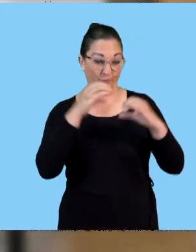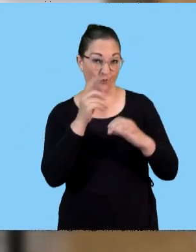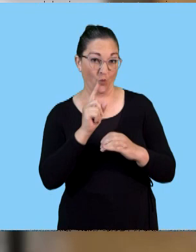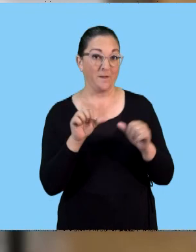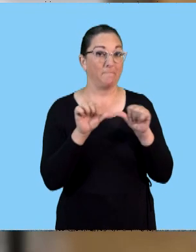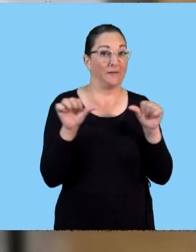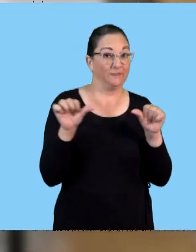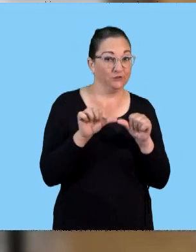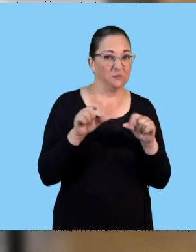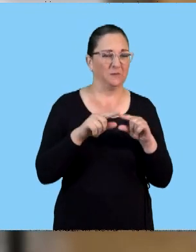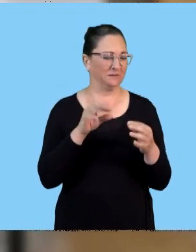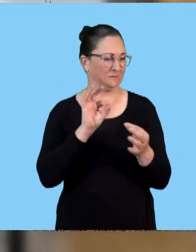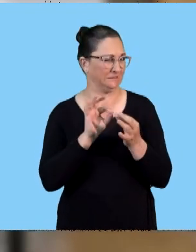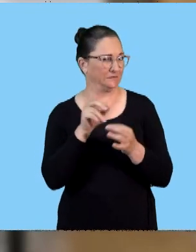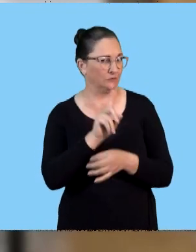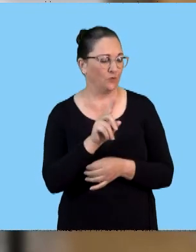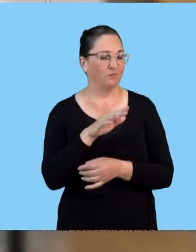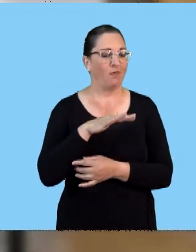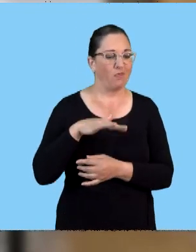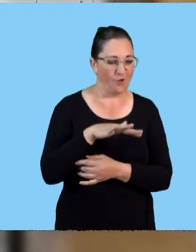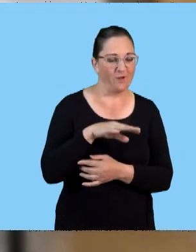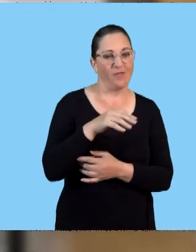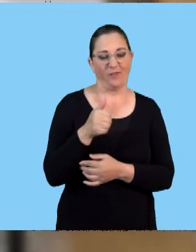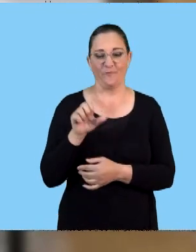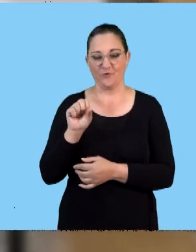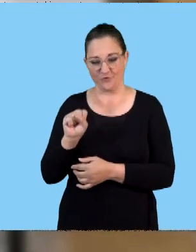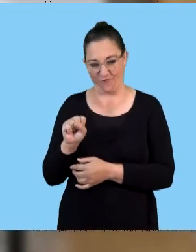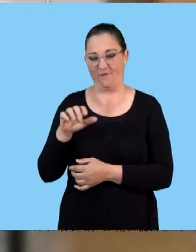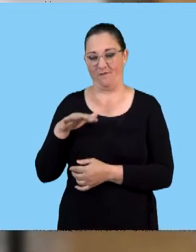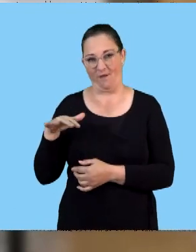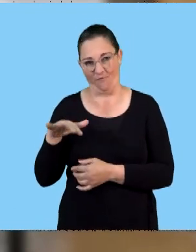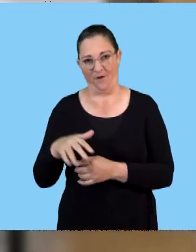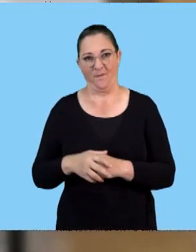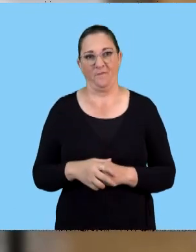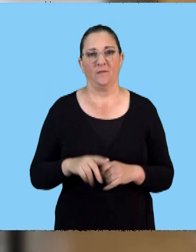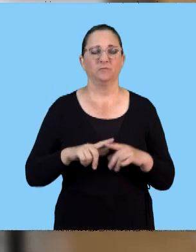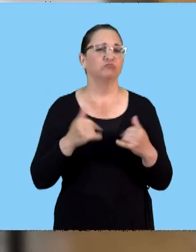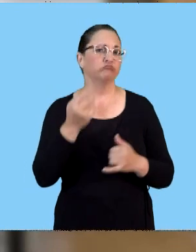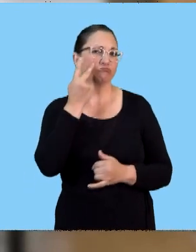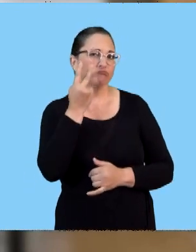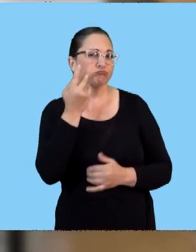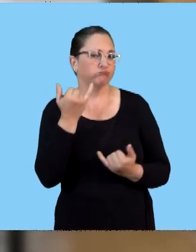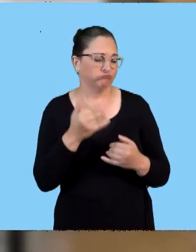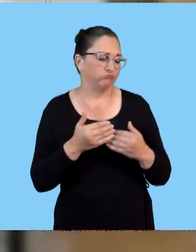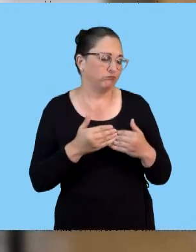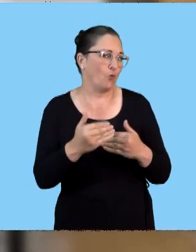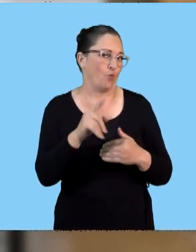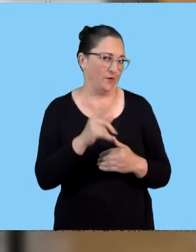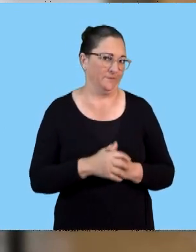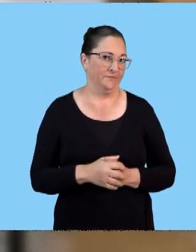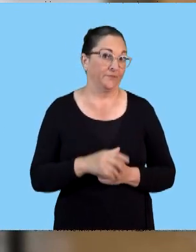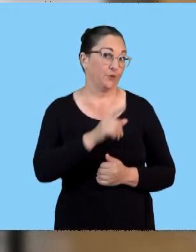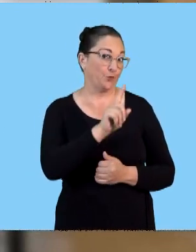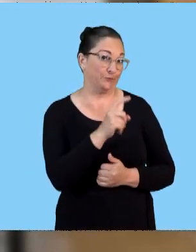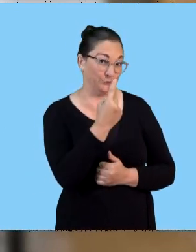of measurement, more specifically on area as well as surface area. Now, let us get the show on the go. Right, so let's look at our